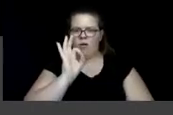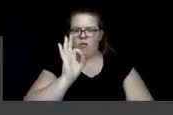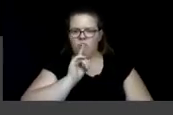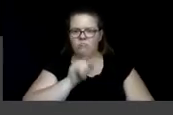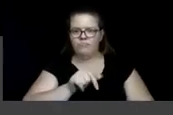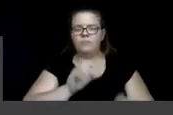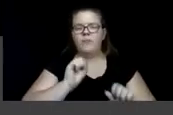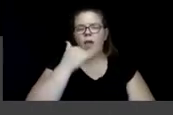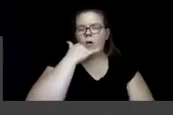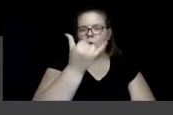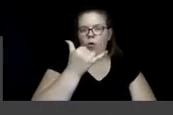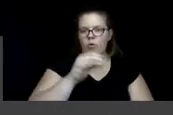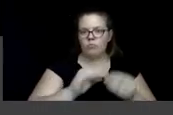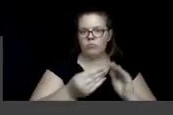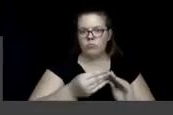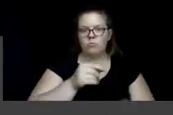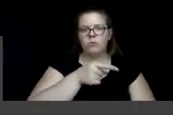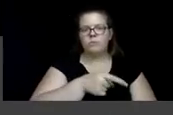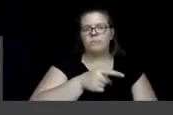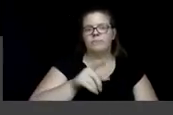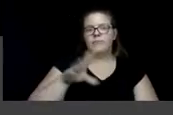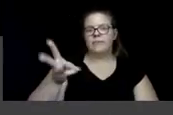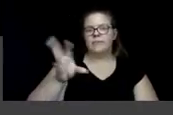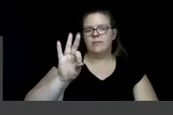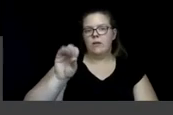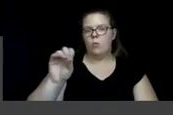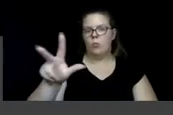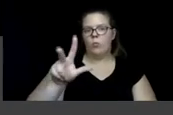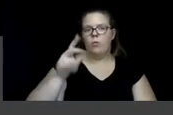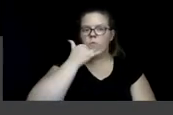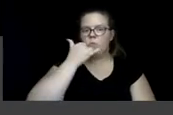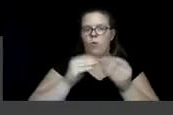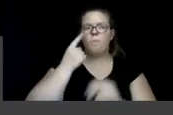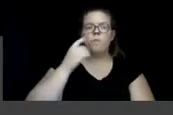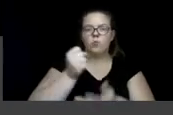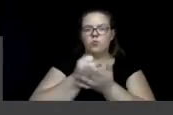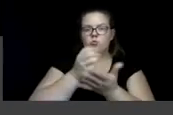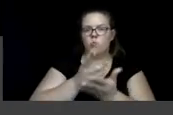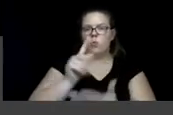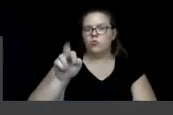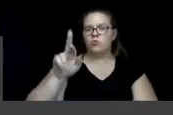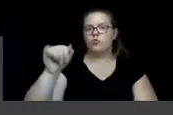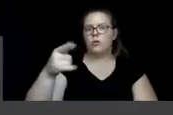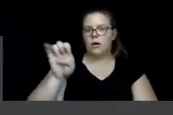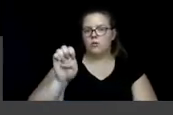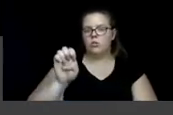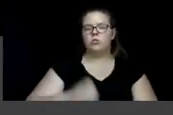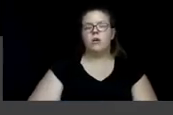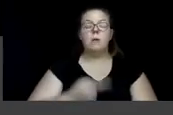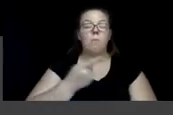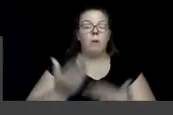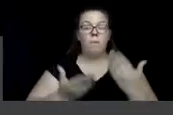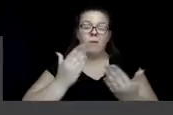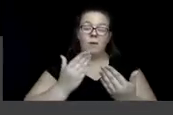call this number here, the 6903 number there for social work triage. And it might take a